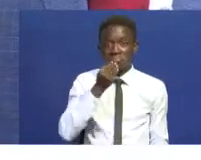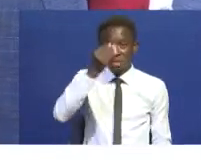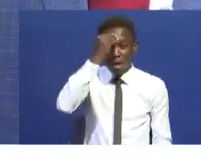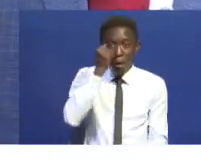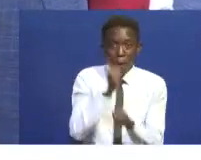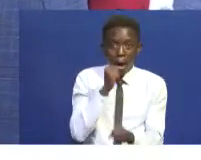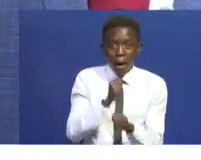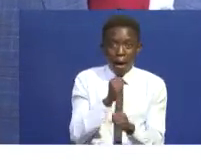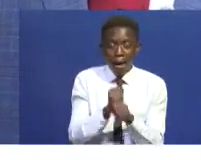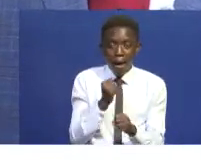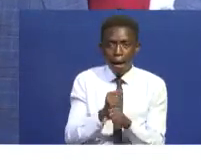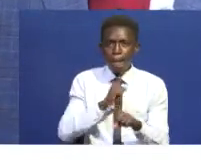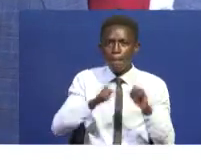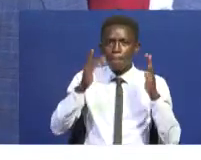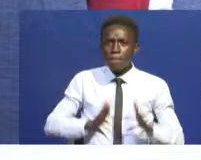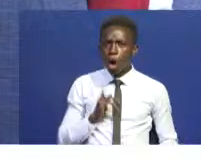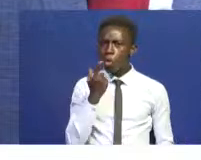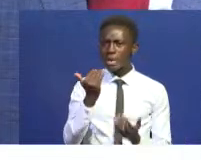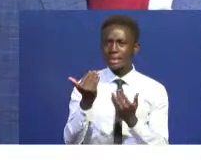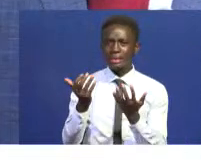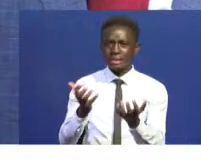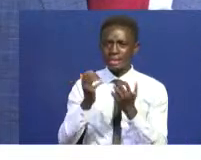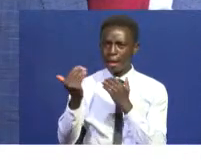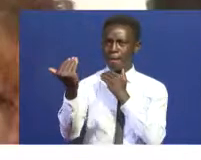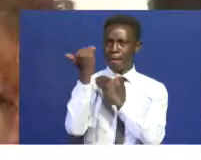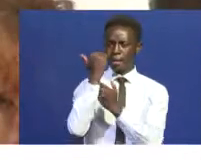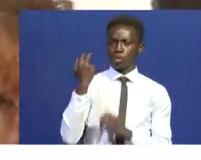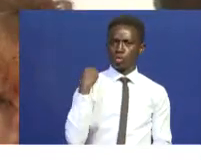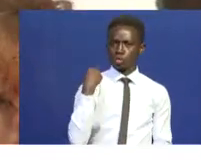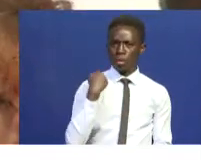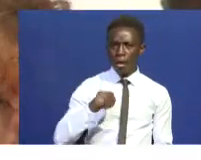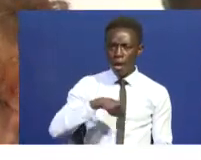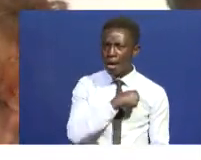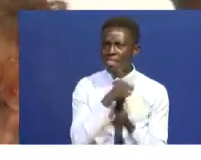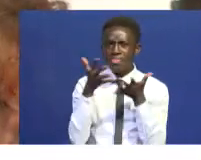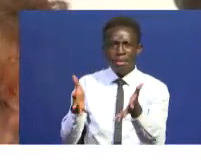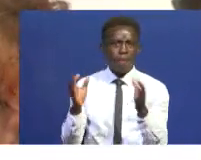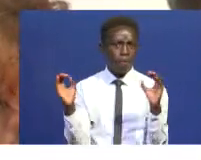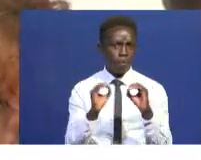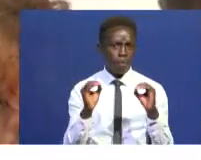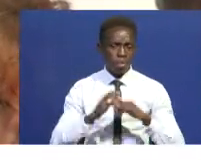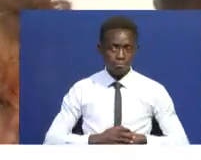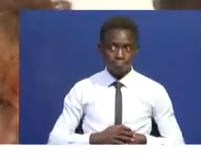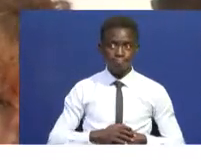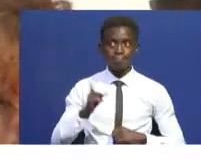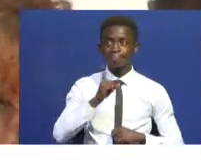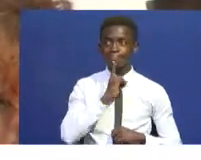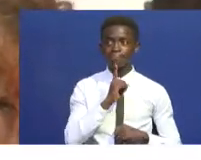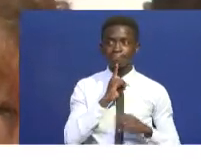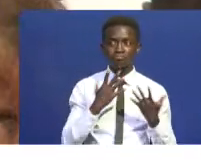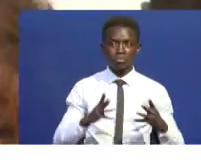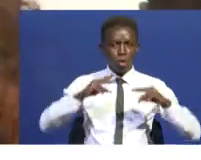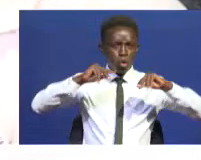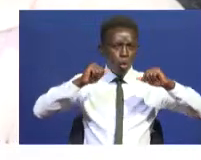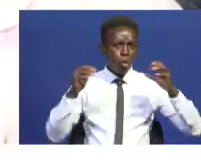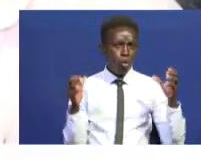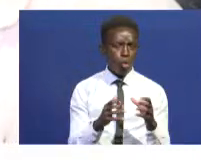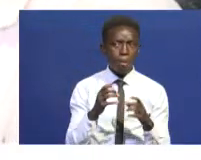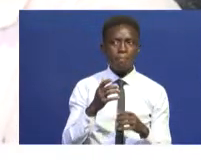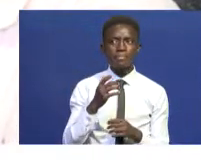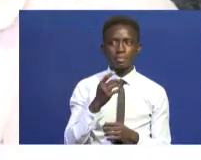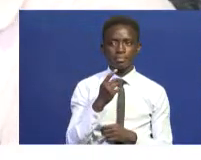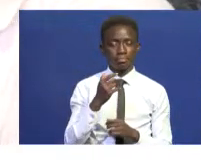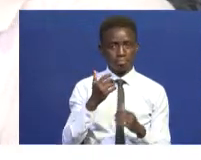supposed to consult us are not there is fallacious. Chama hicho kinasema kwamba wataalamu wa hospitali ya matibabu maalum na mafunzo ya